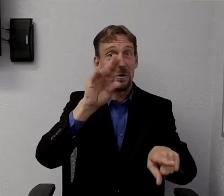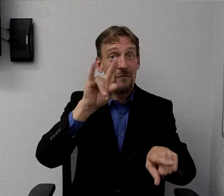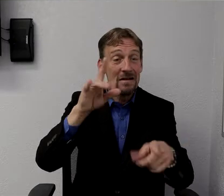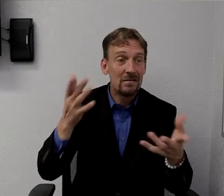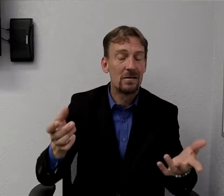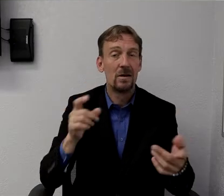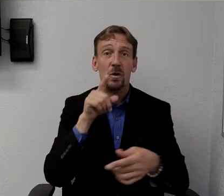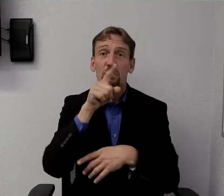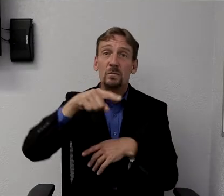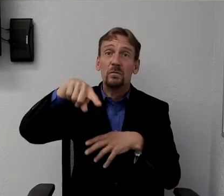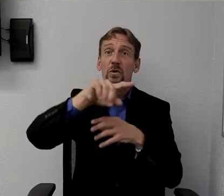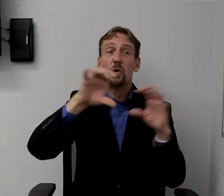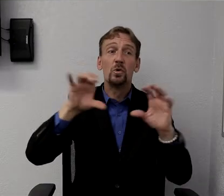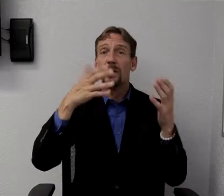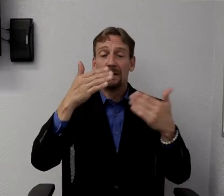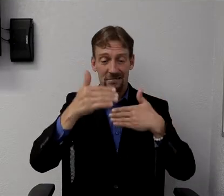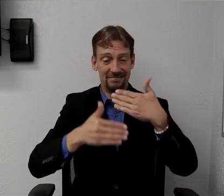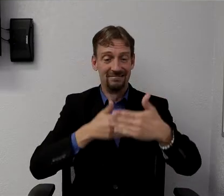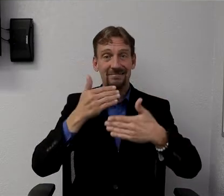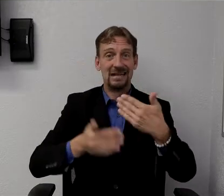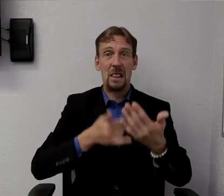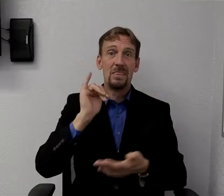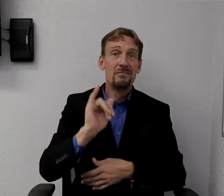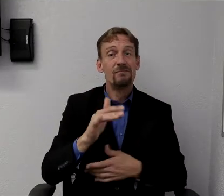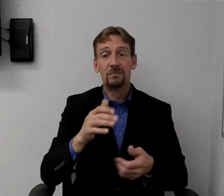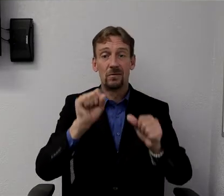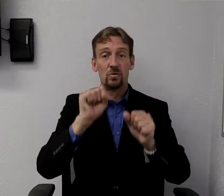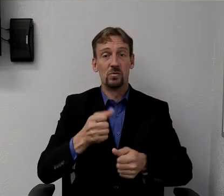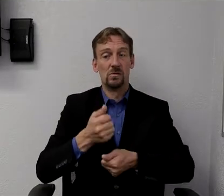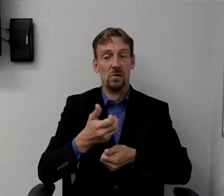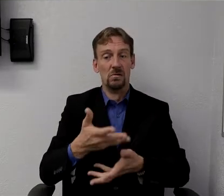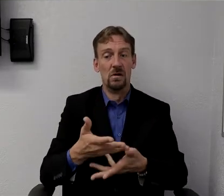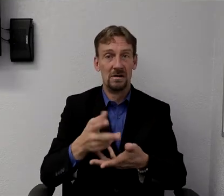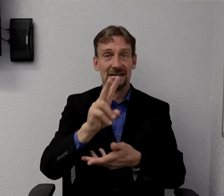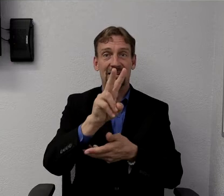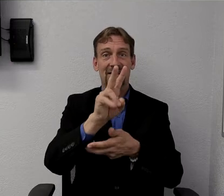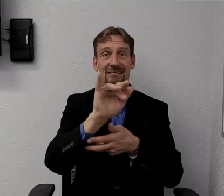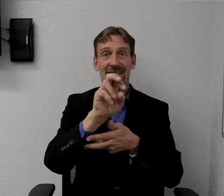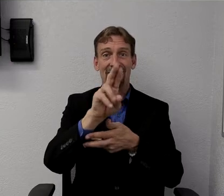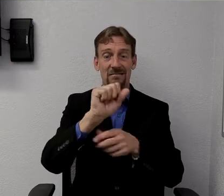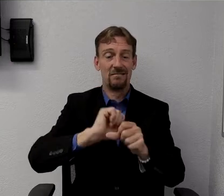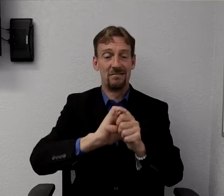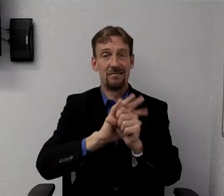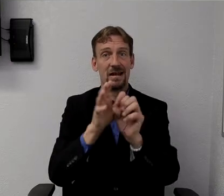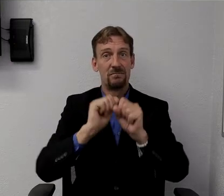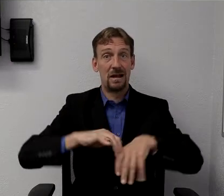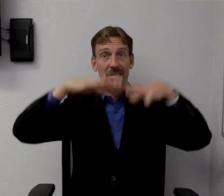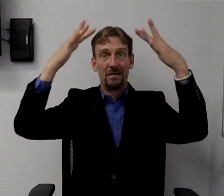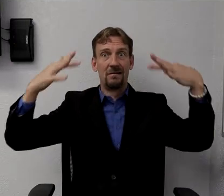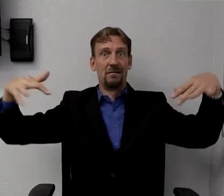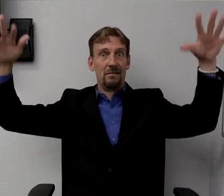procedure that could cause the virus to become aerosolized? So when